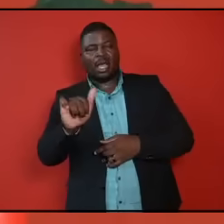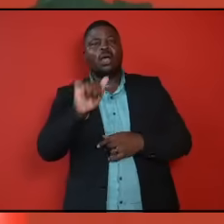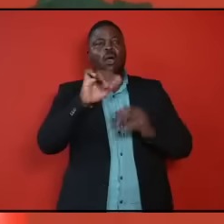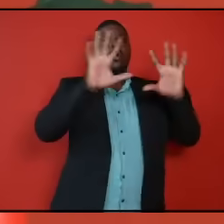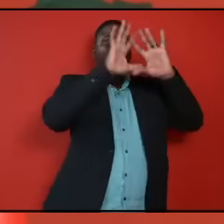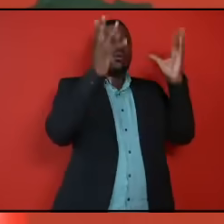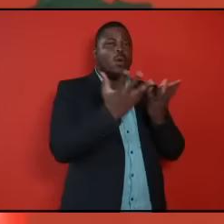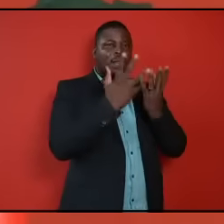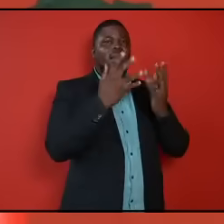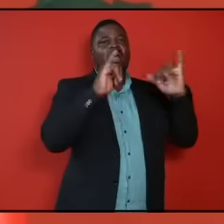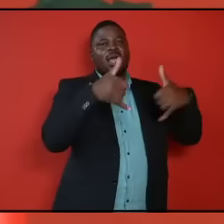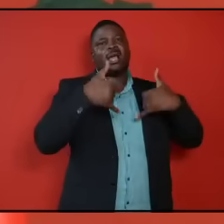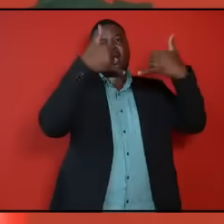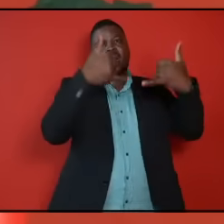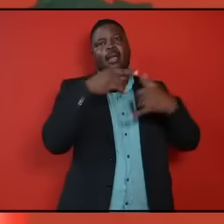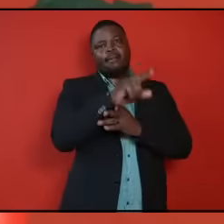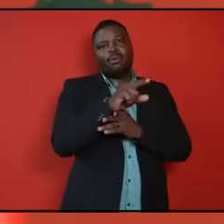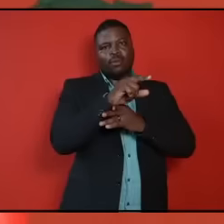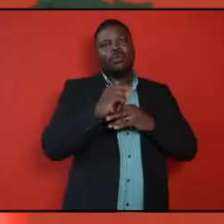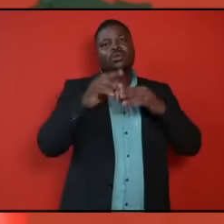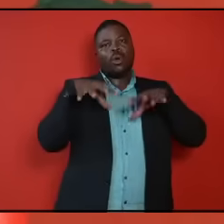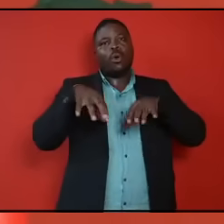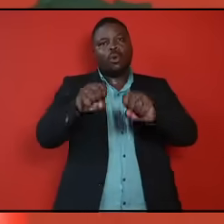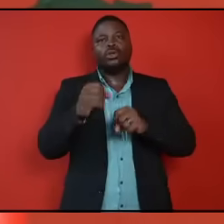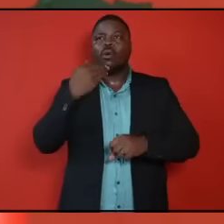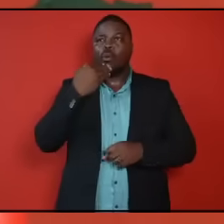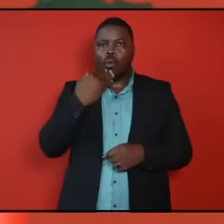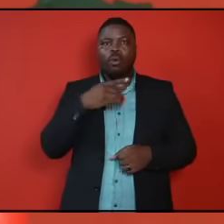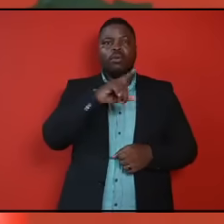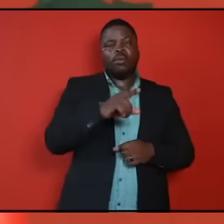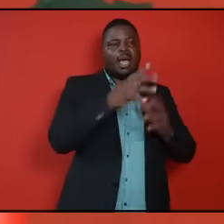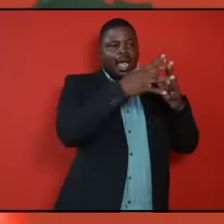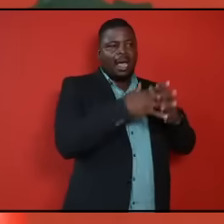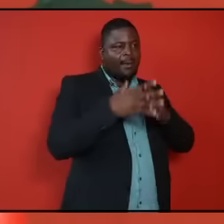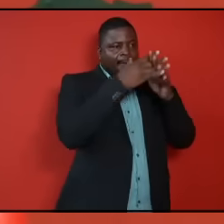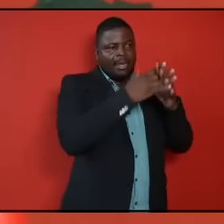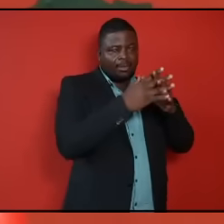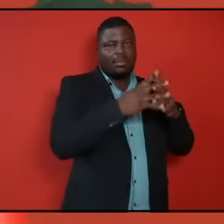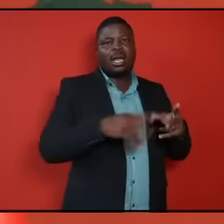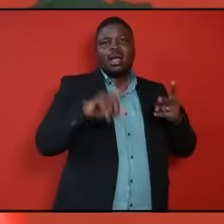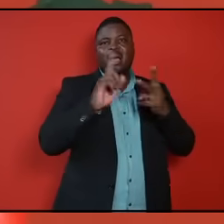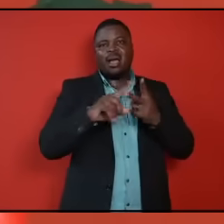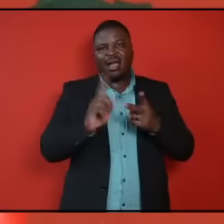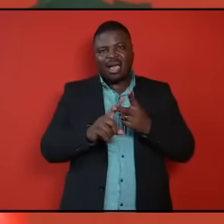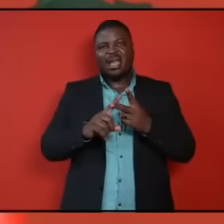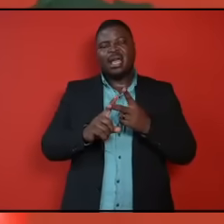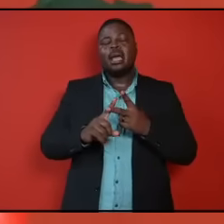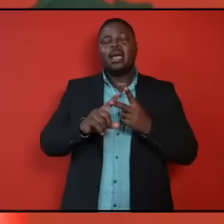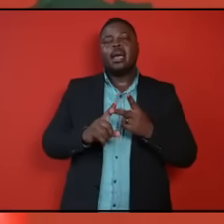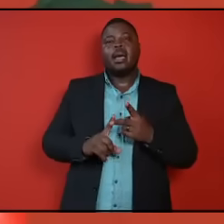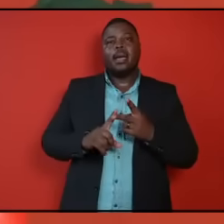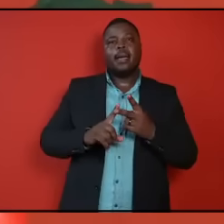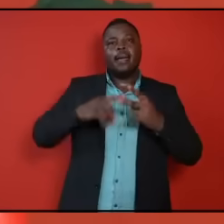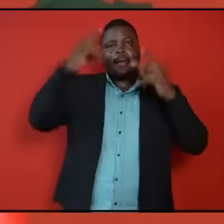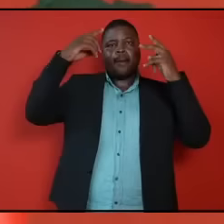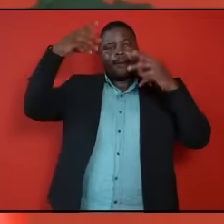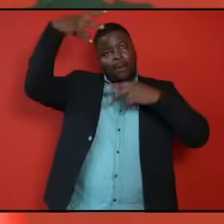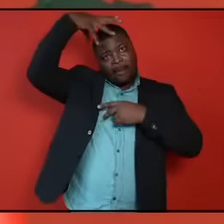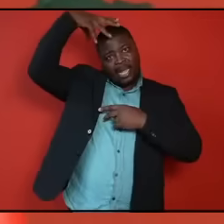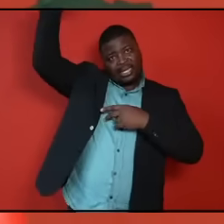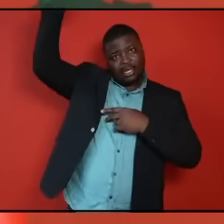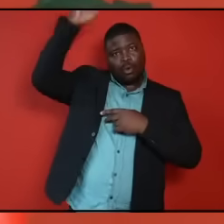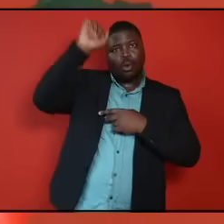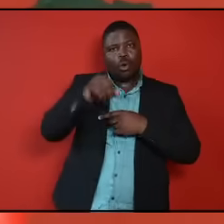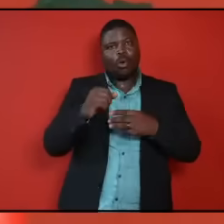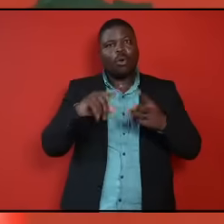2026, co-hosted by the United States, Mexico, and Canada. Our movement has consistently denounced the